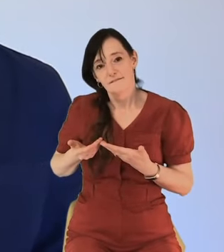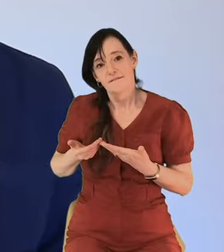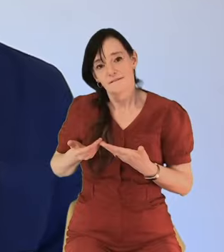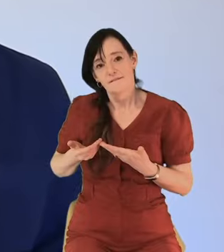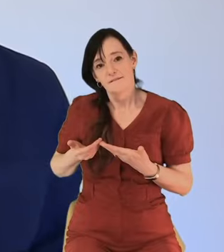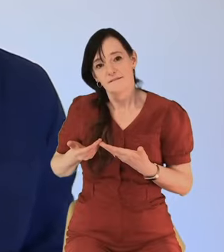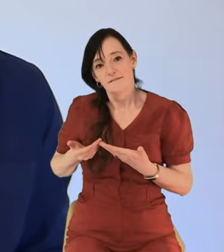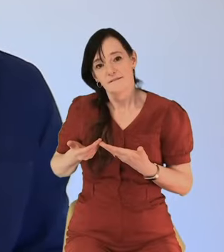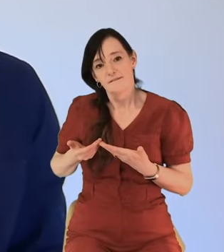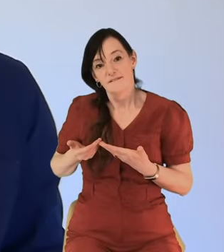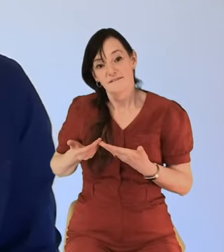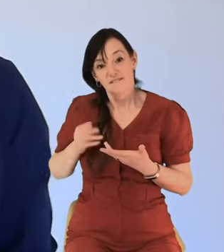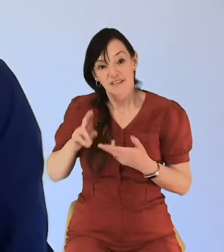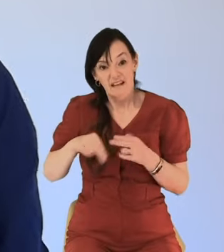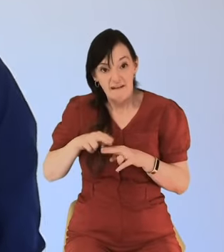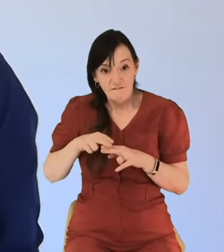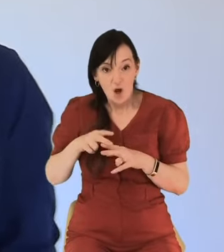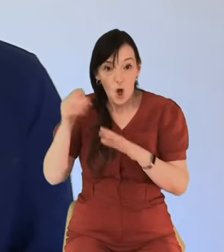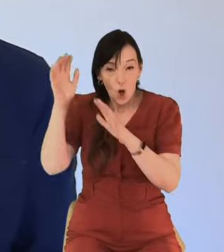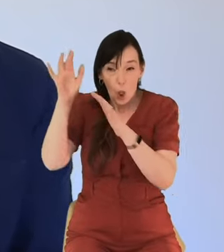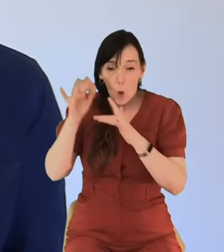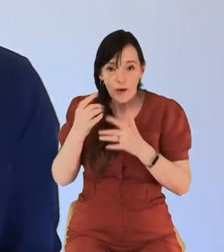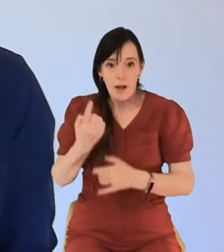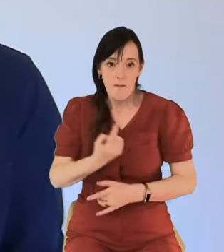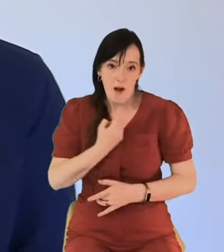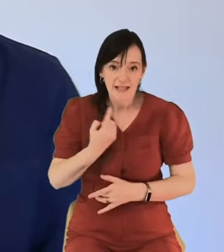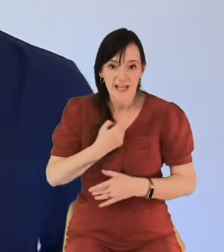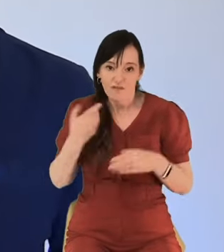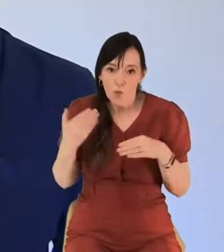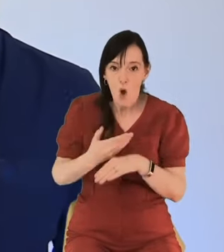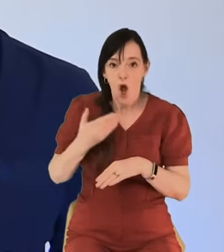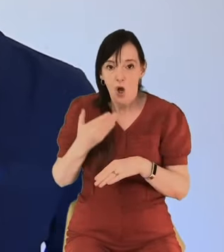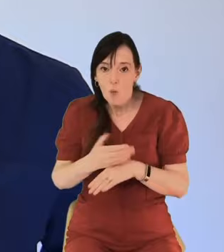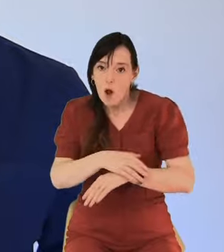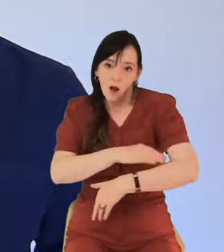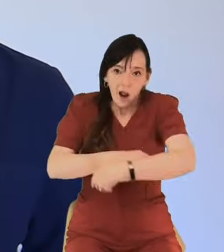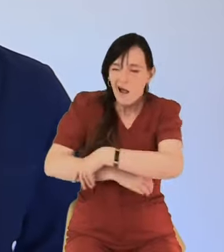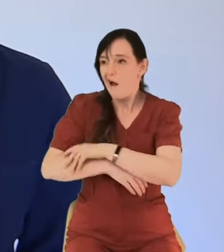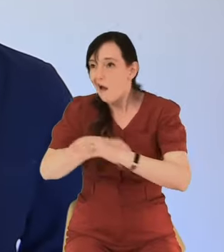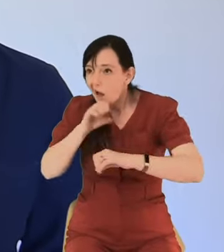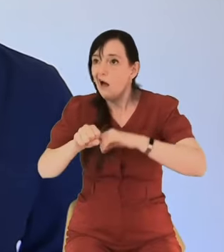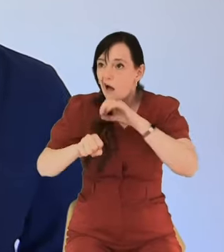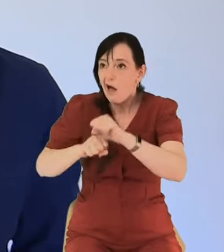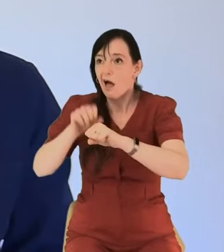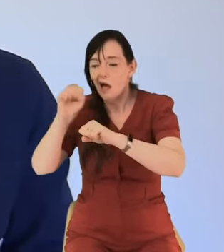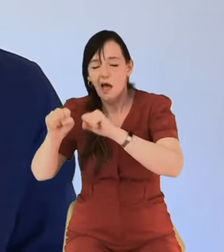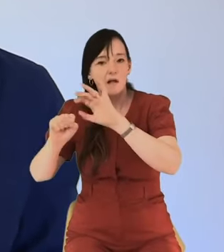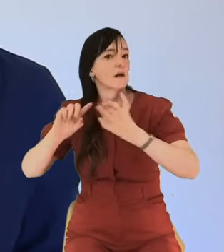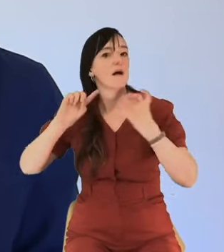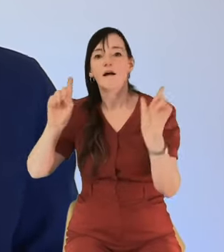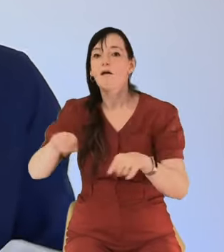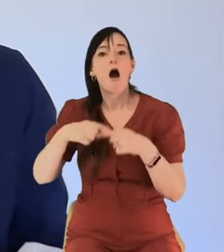See, if glory was something I had to get for myself, not a chance. Small boat, big